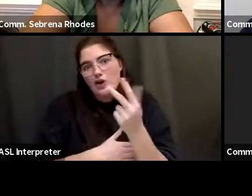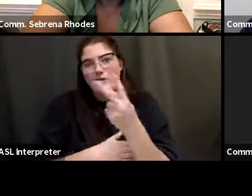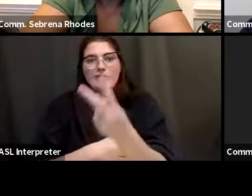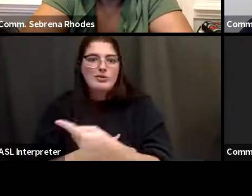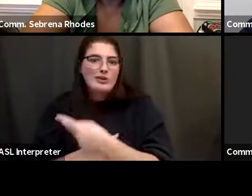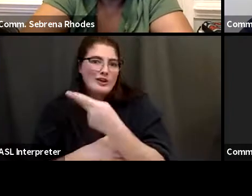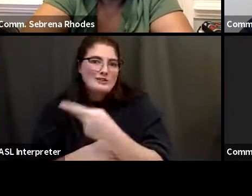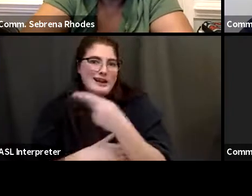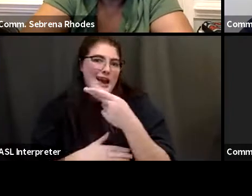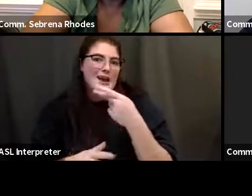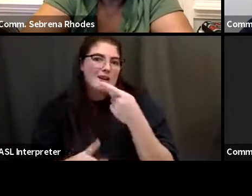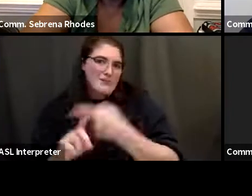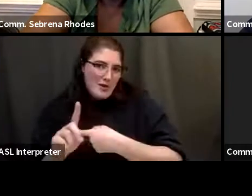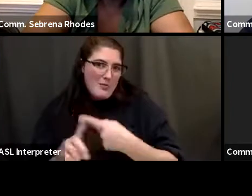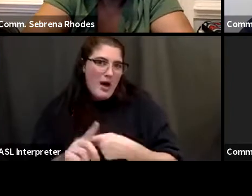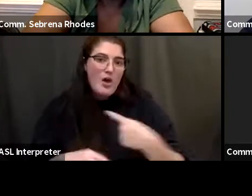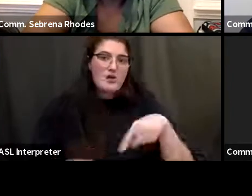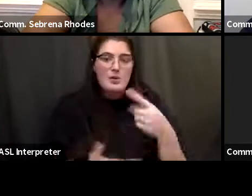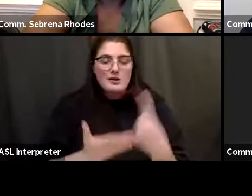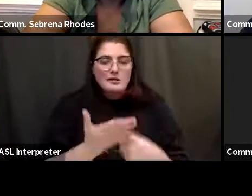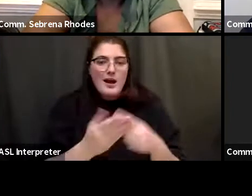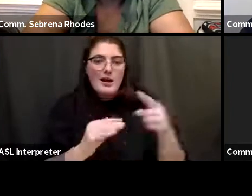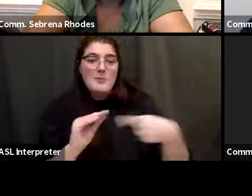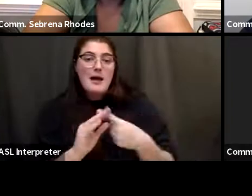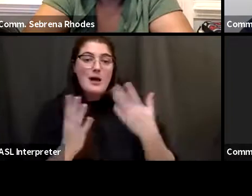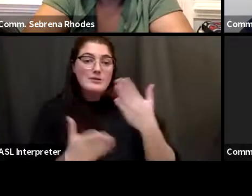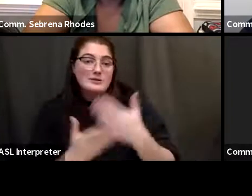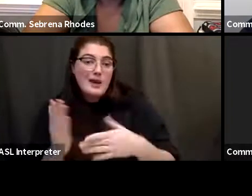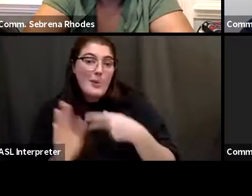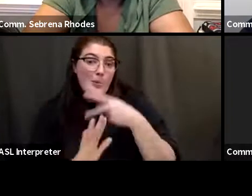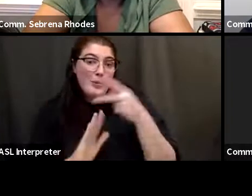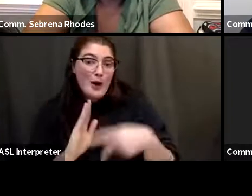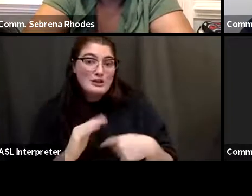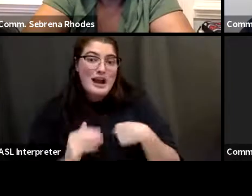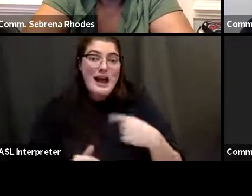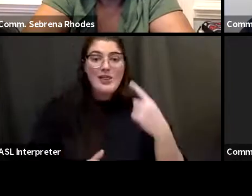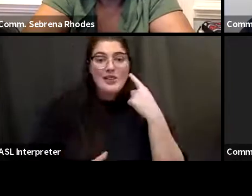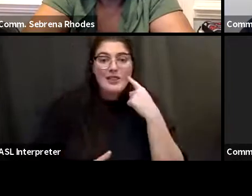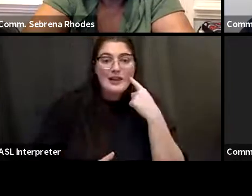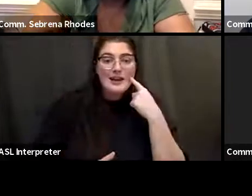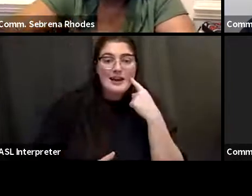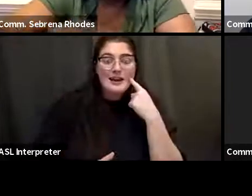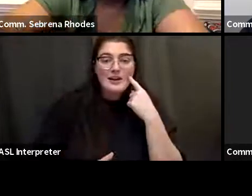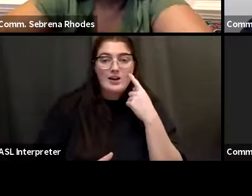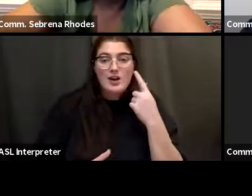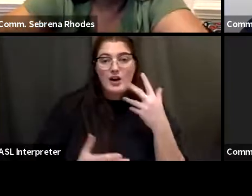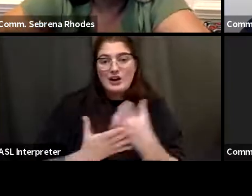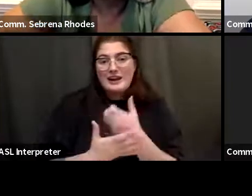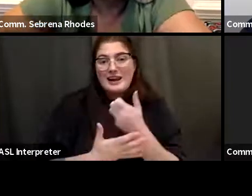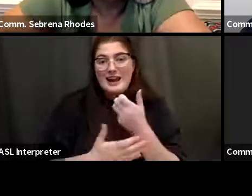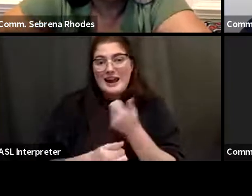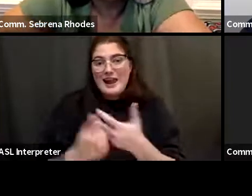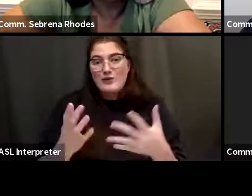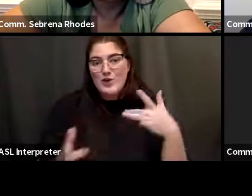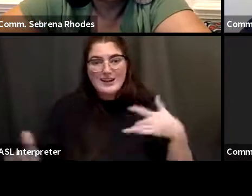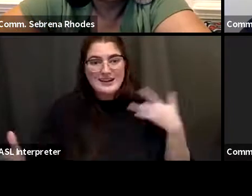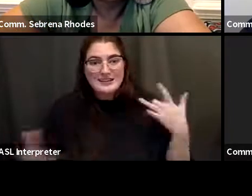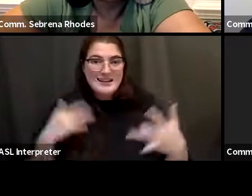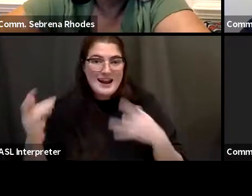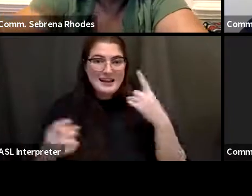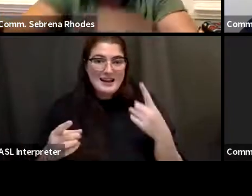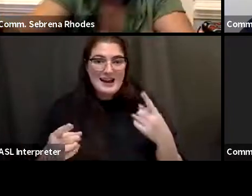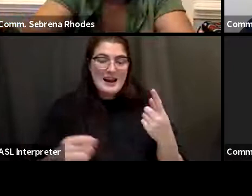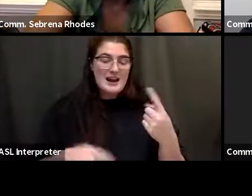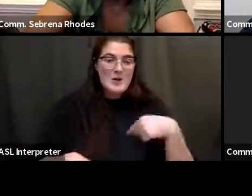month. We're talking about some projects that I think are going to get everybody a little bit more amped up, because, you know, we